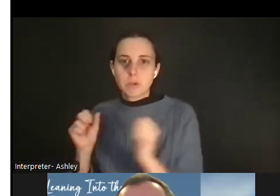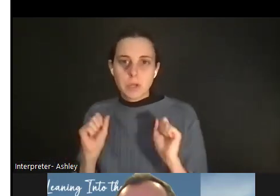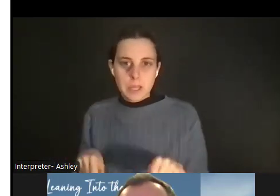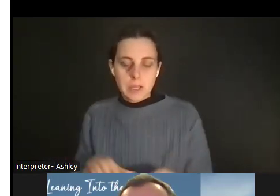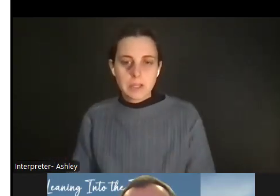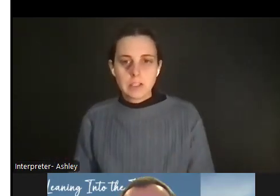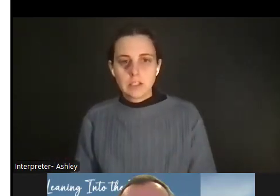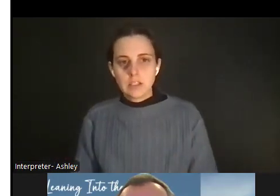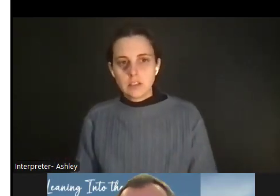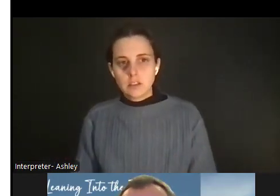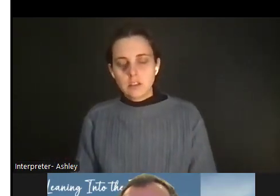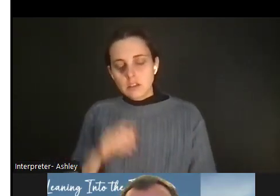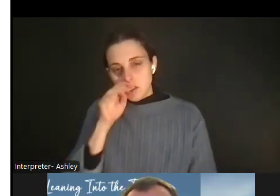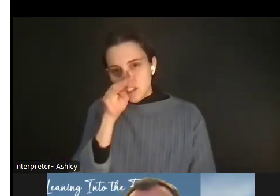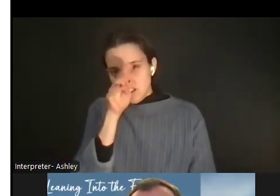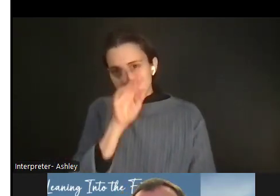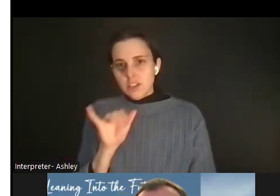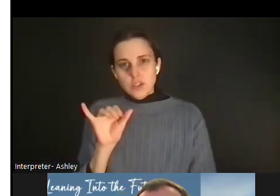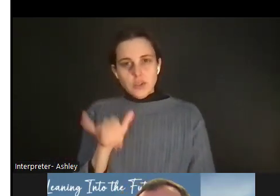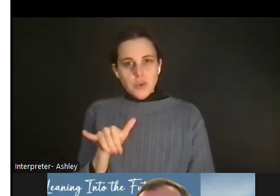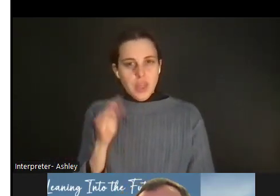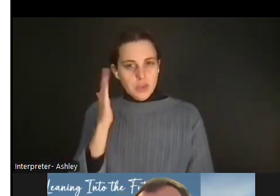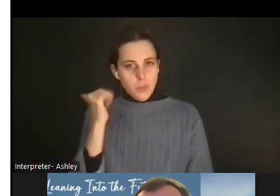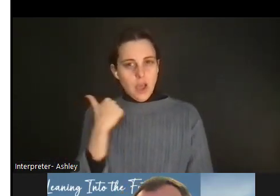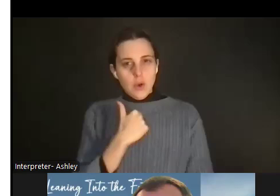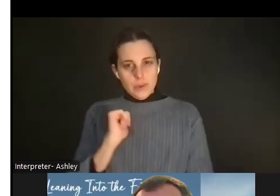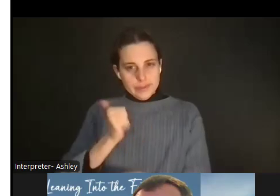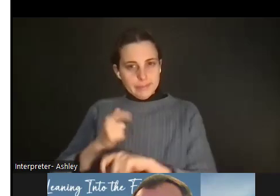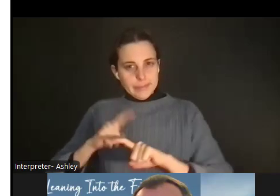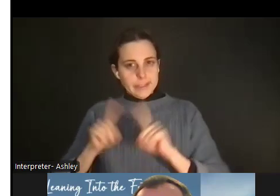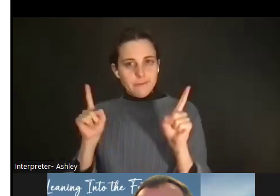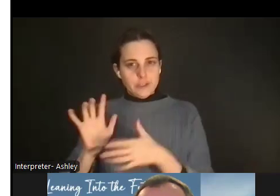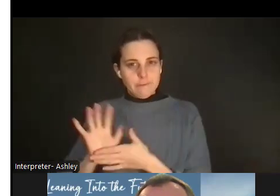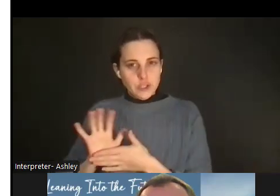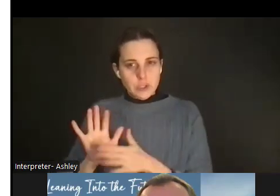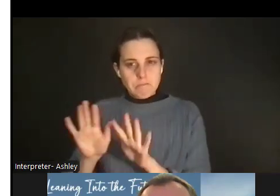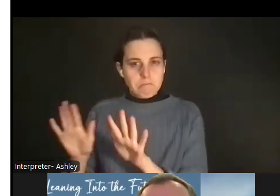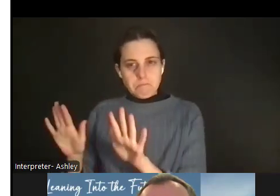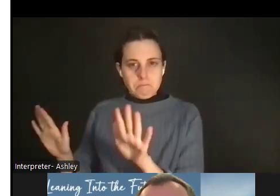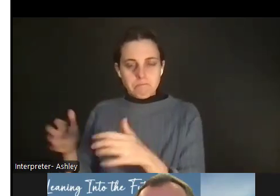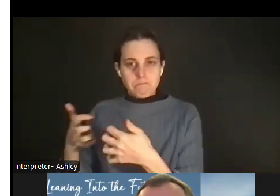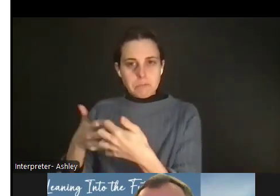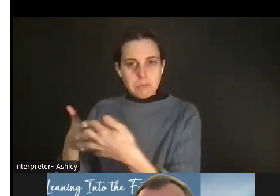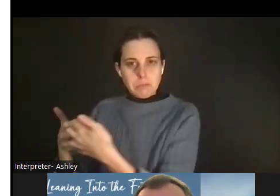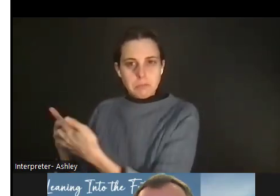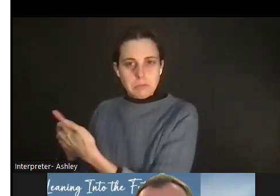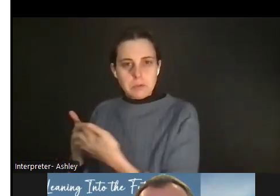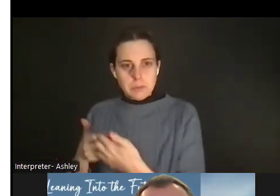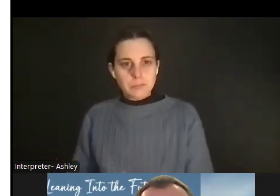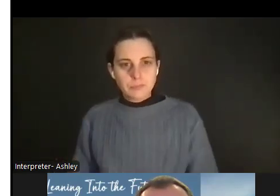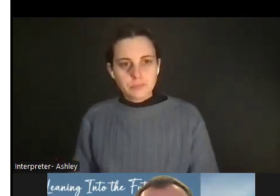So that's what we put in place, that hybrid push-pull training with a self-service